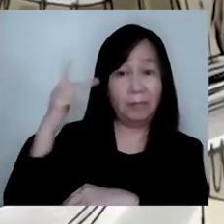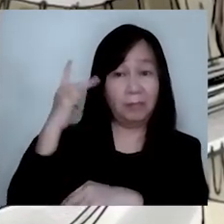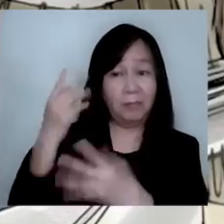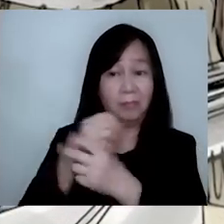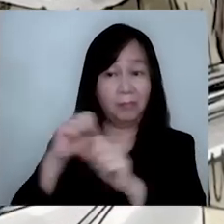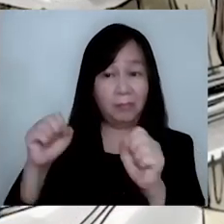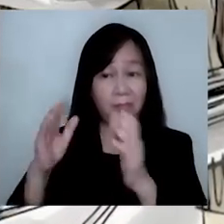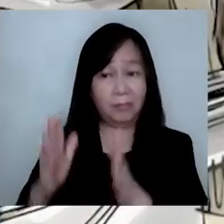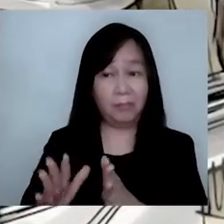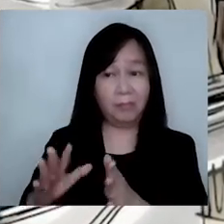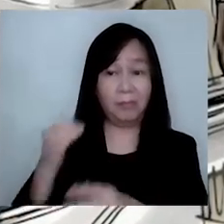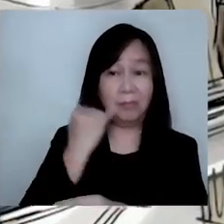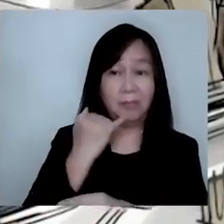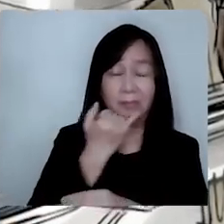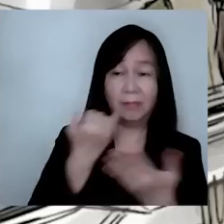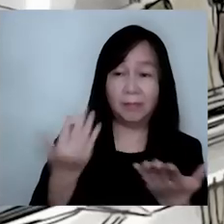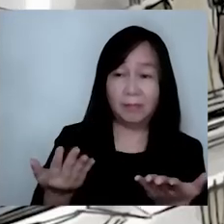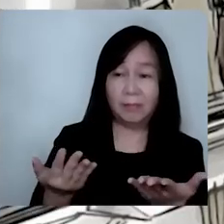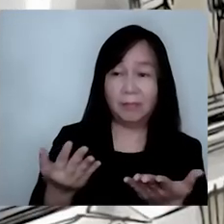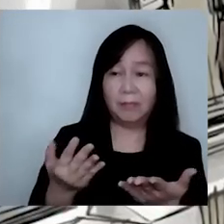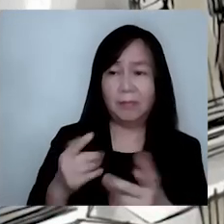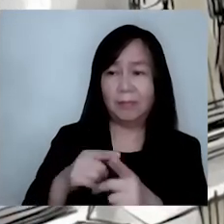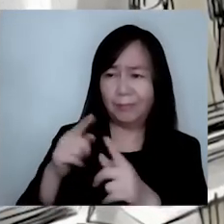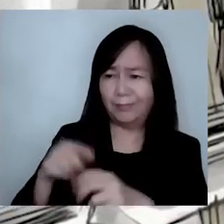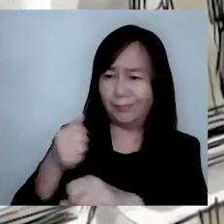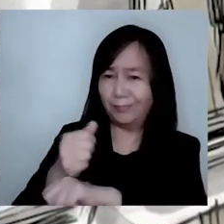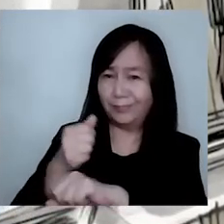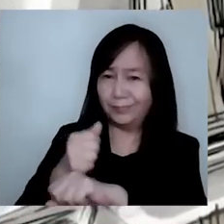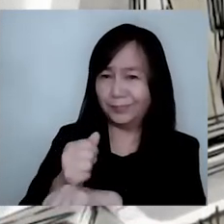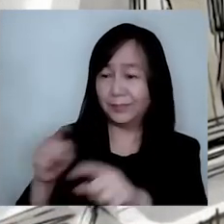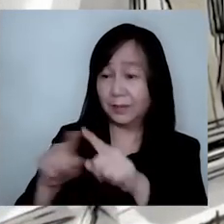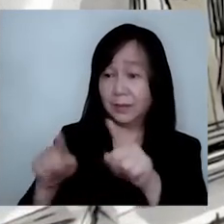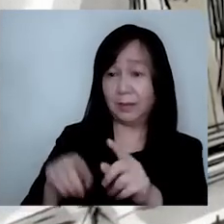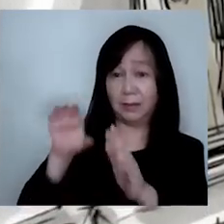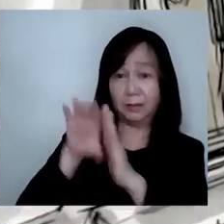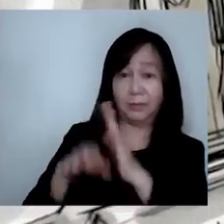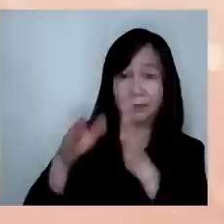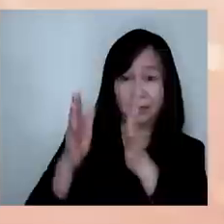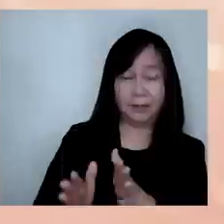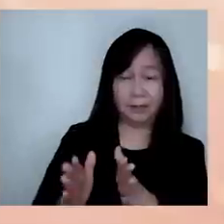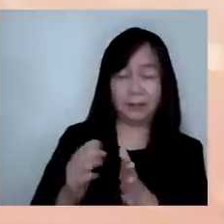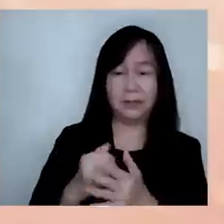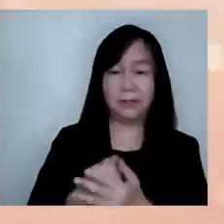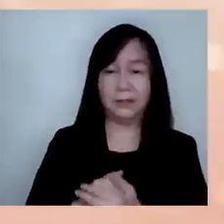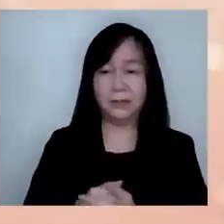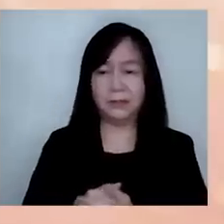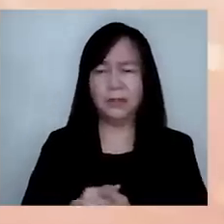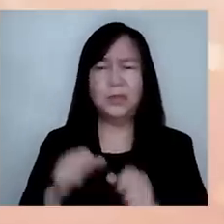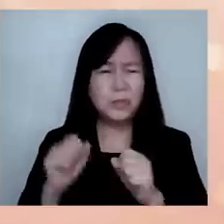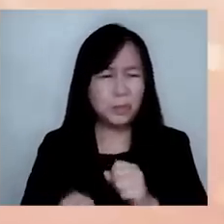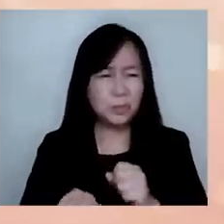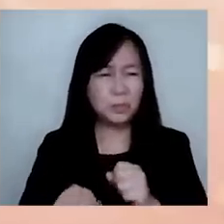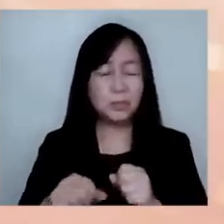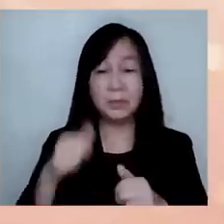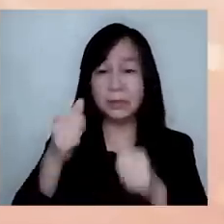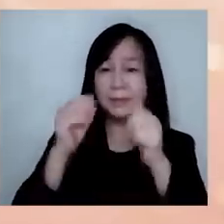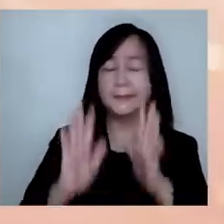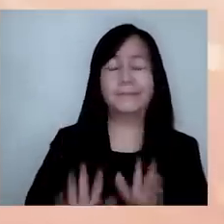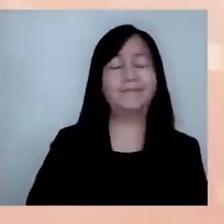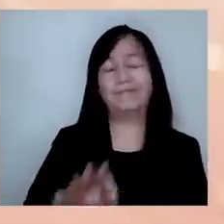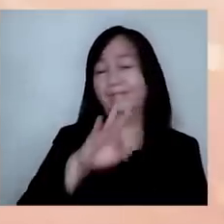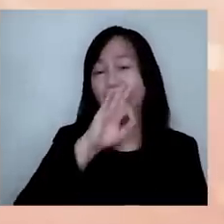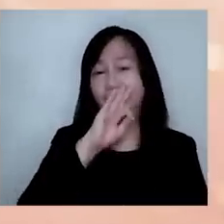end up being sentenced as a criminal so they were frustrated